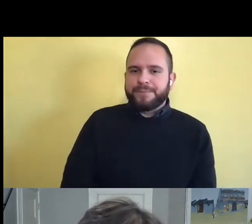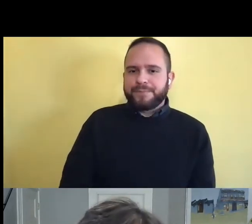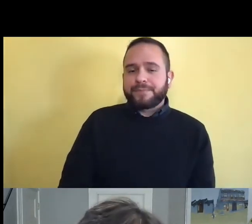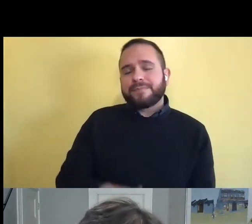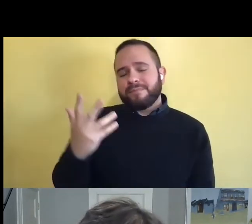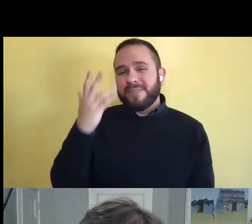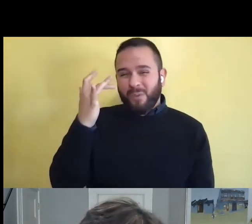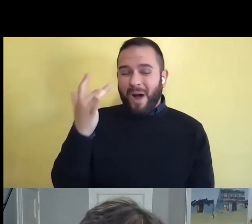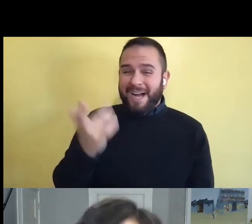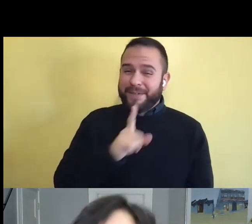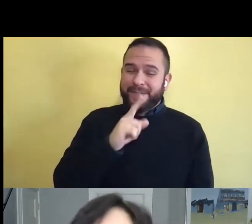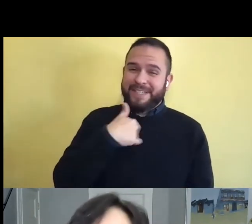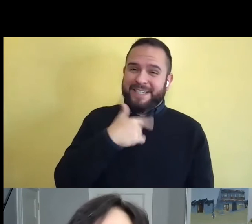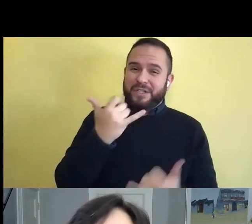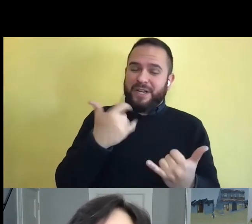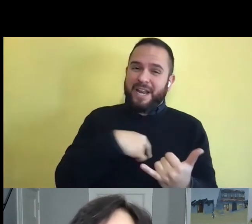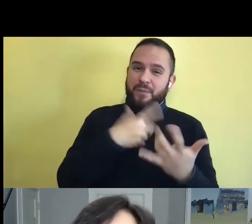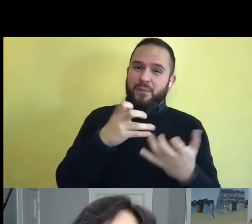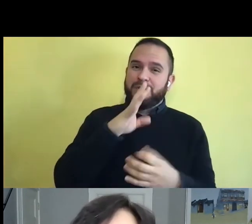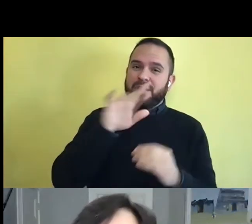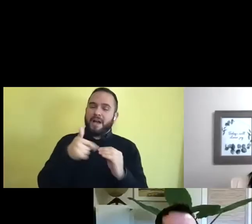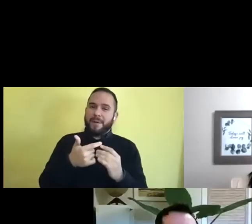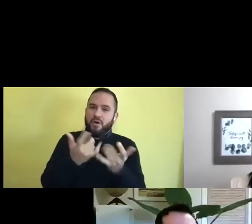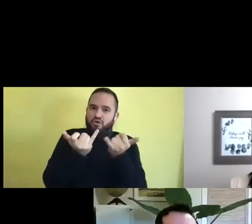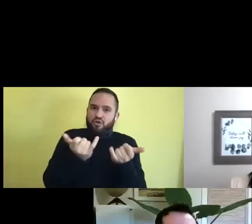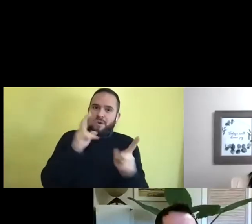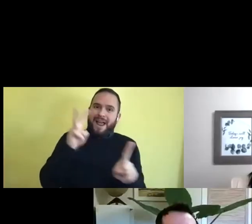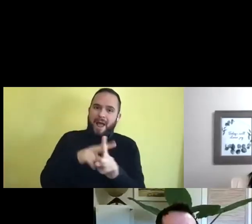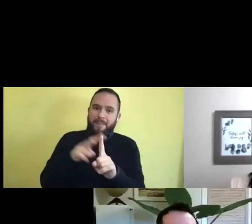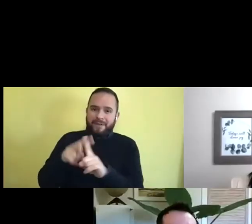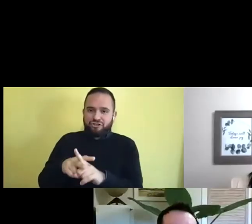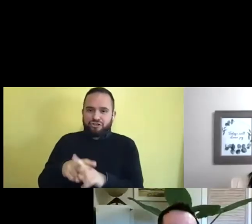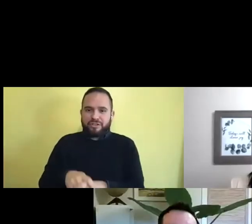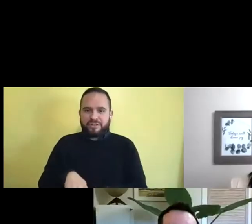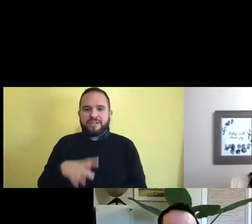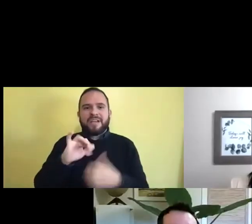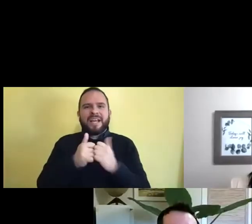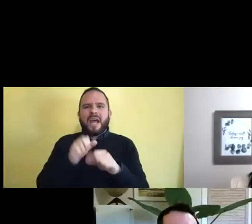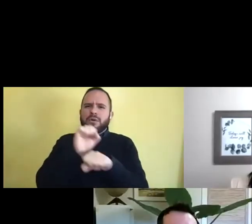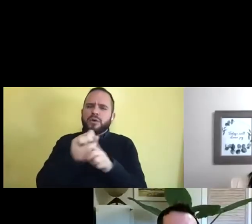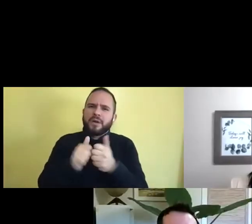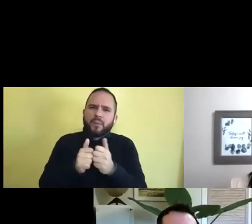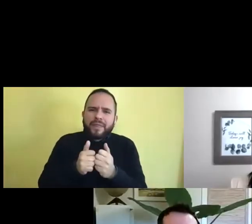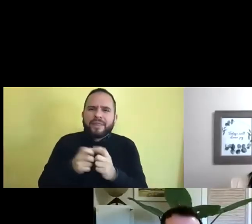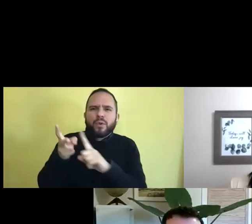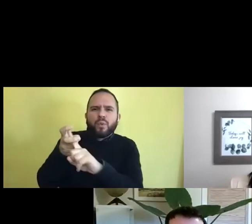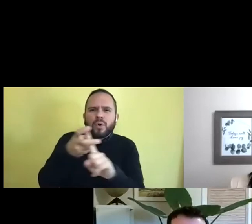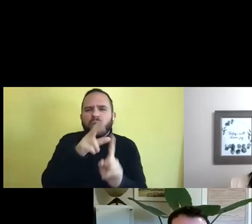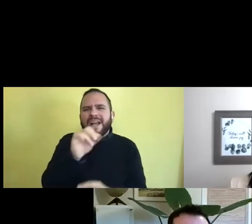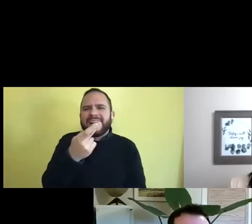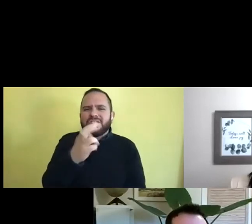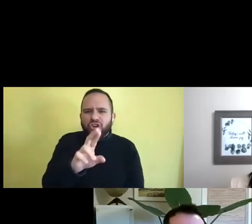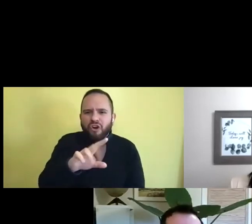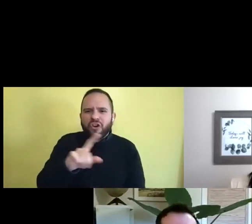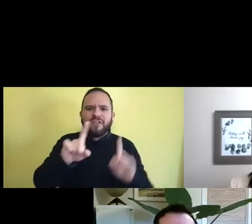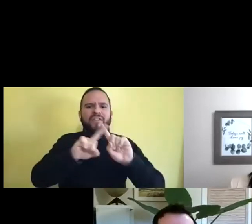talk about is the current applications and how it is working right now with the recruiting and the HR and all those different